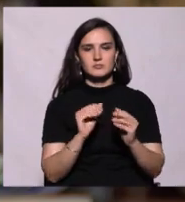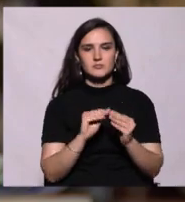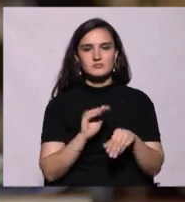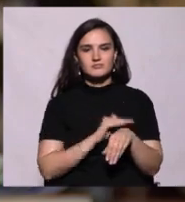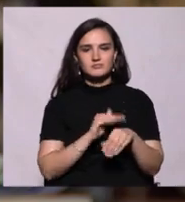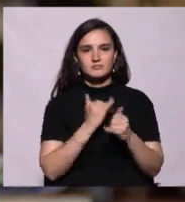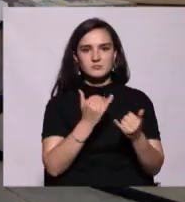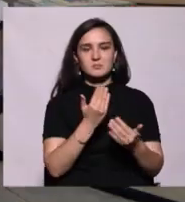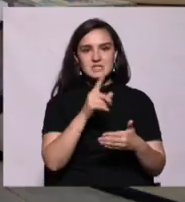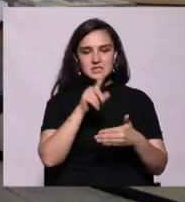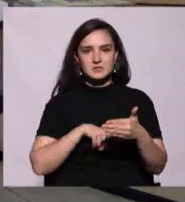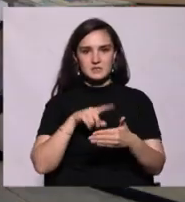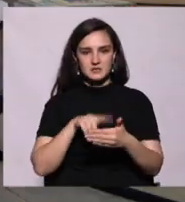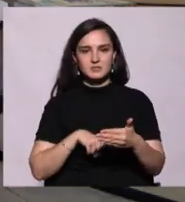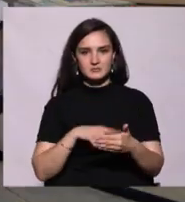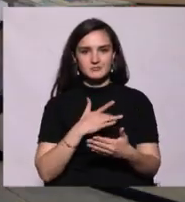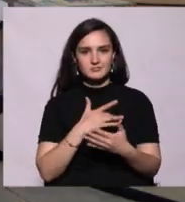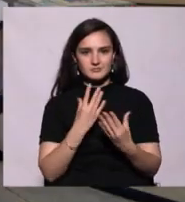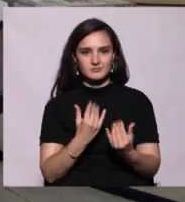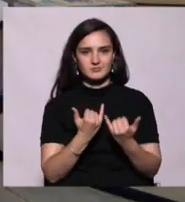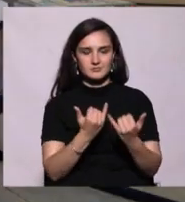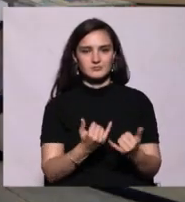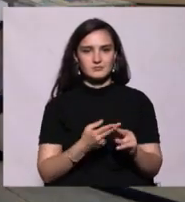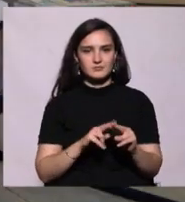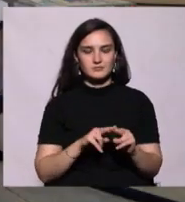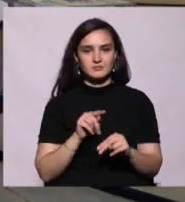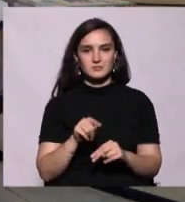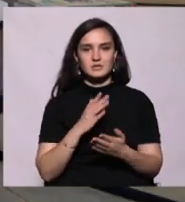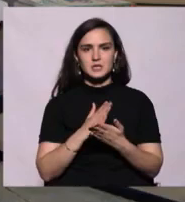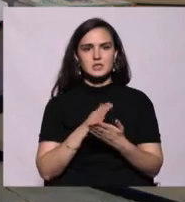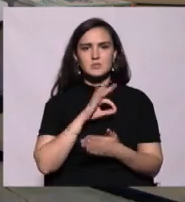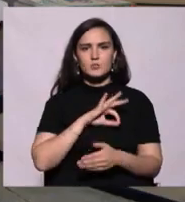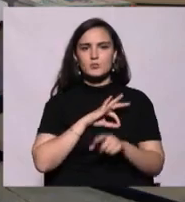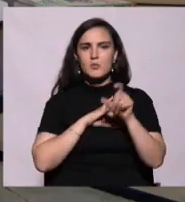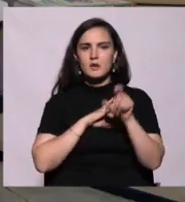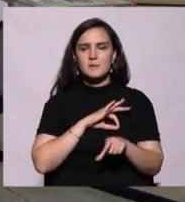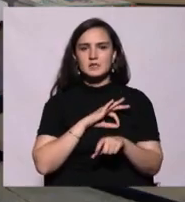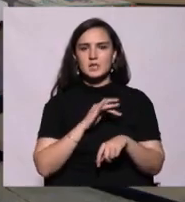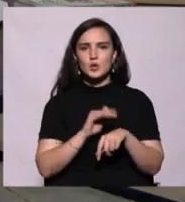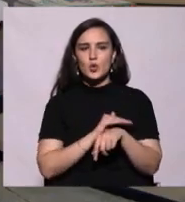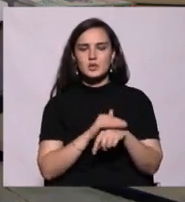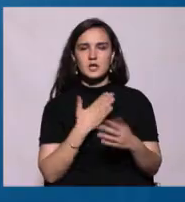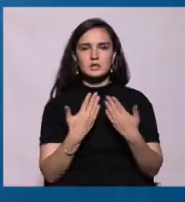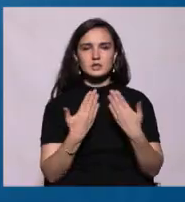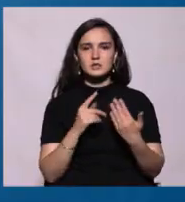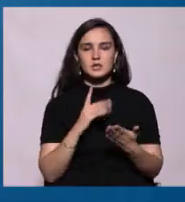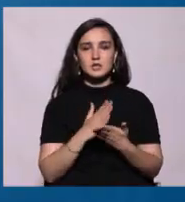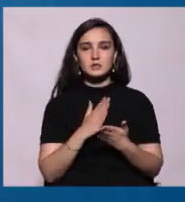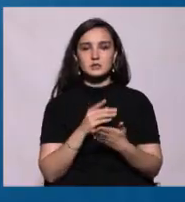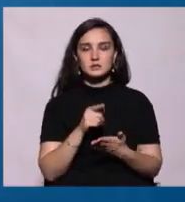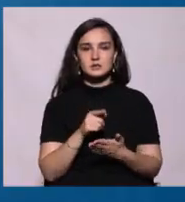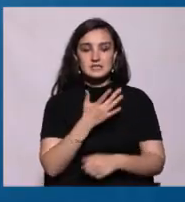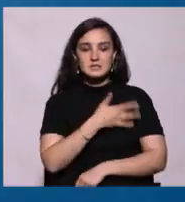or beliefs. That's great. What is customer loyalty then? Customer loyalty is buying products